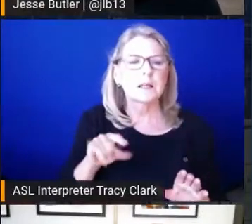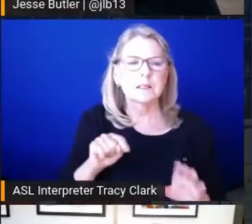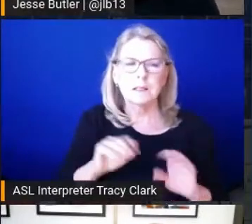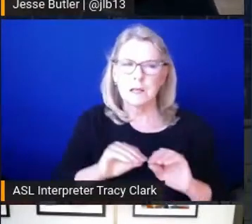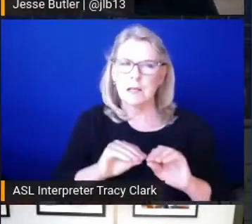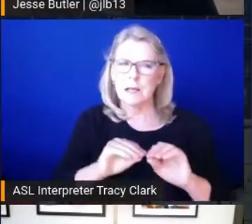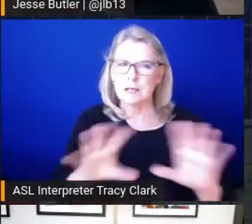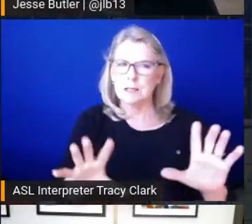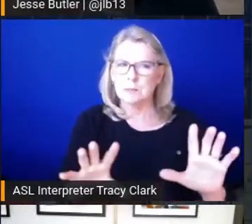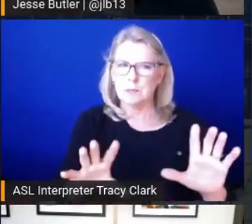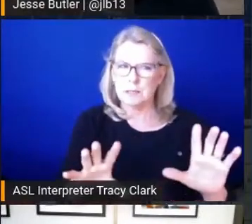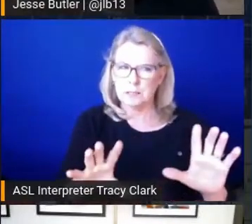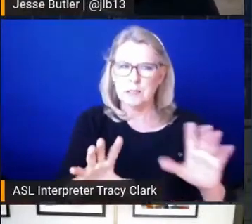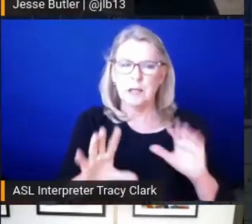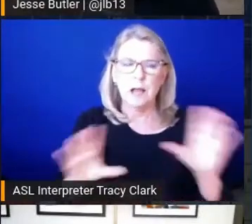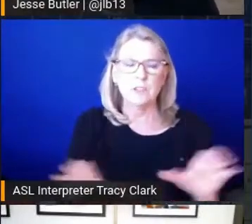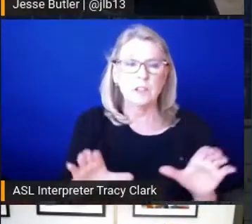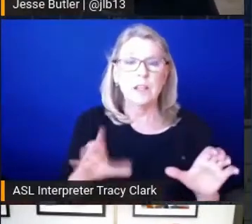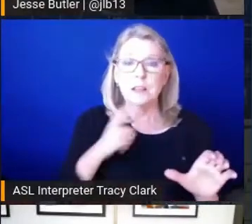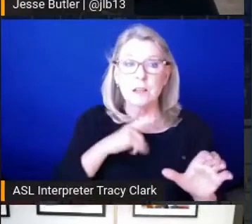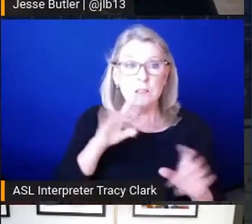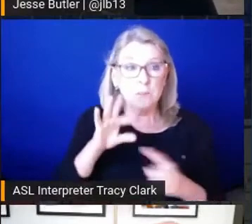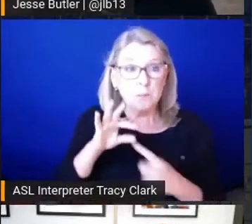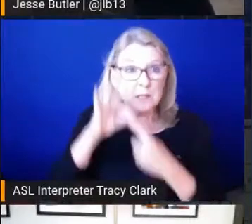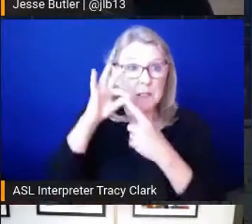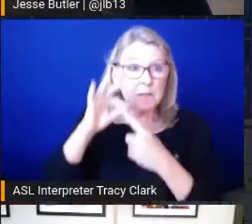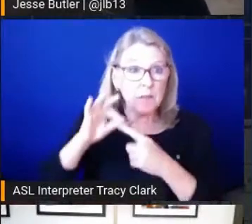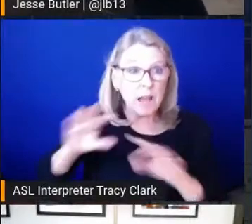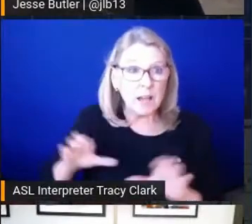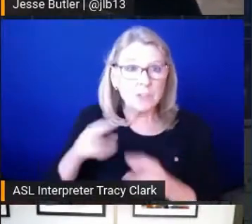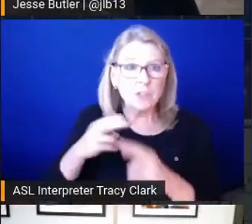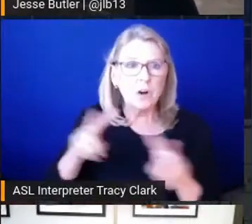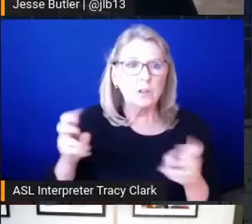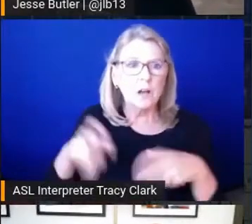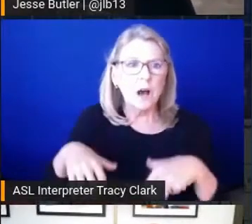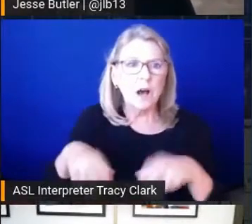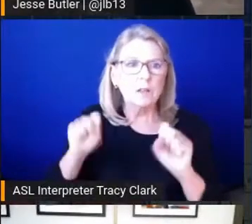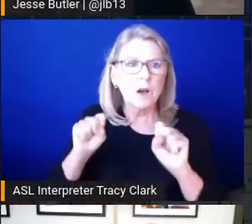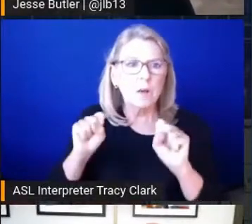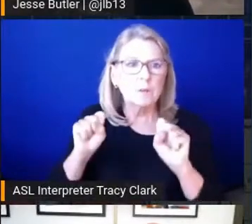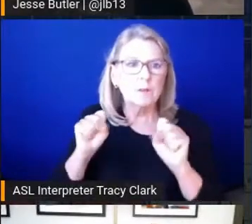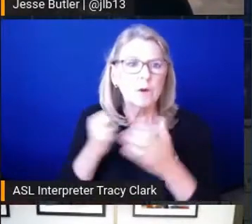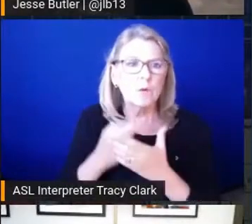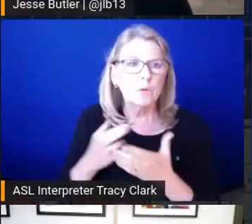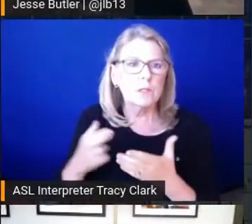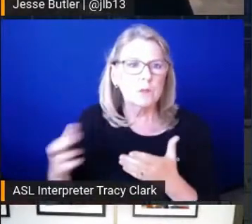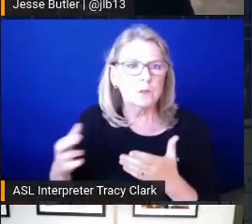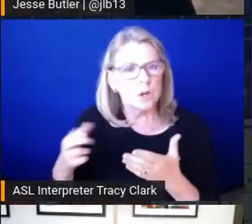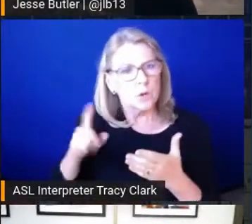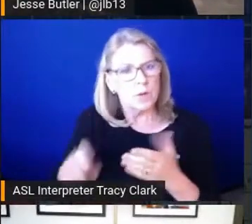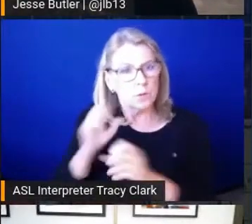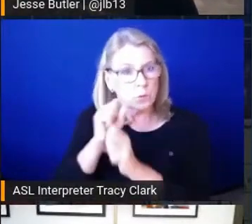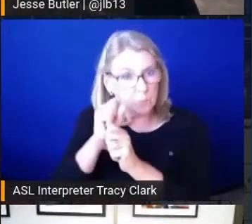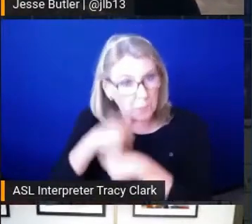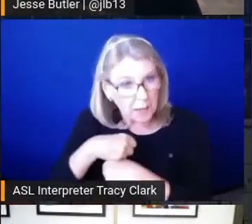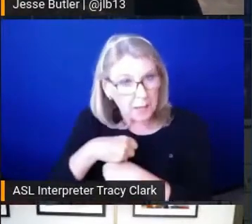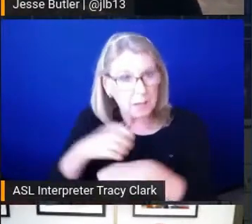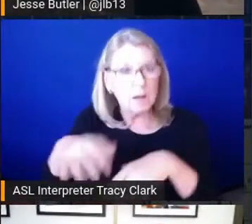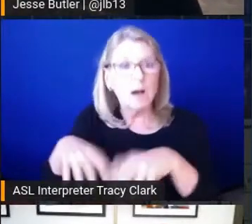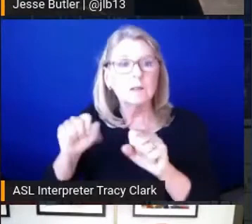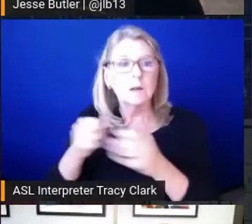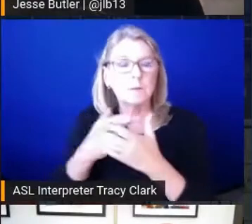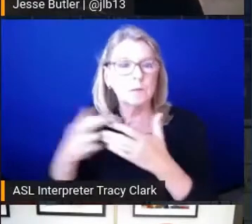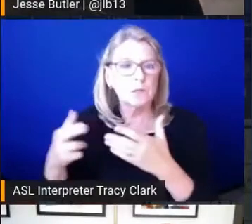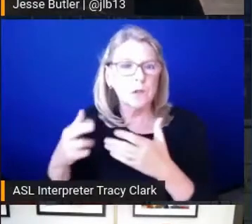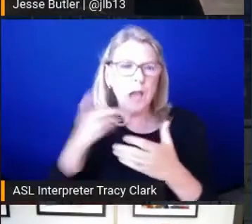called adopted resource. And you actually have to create that adopted resource and explicitly tell the ACK service controller, hey,